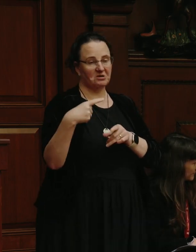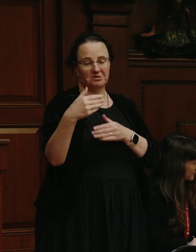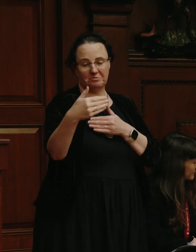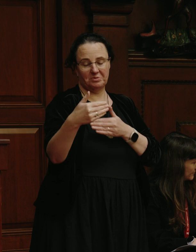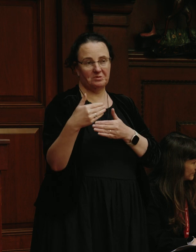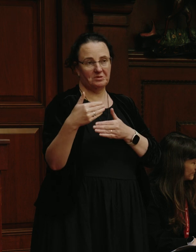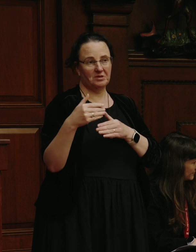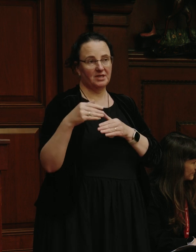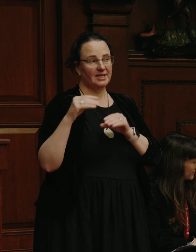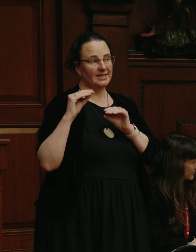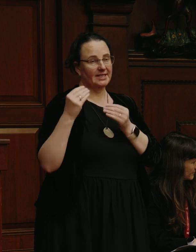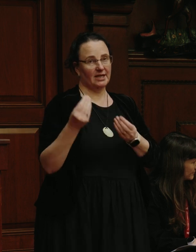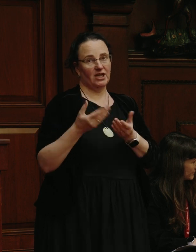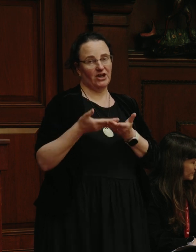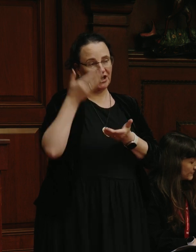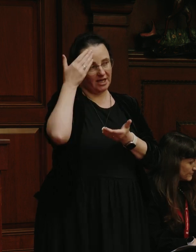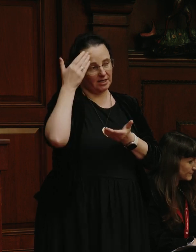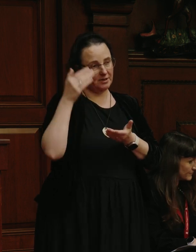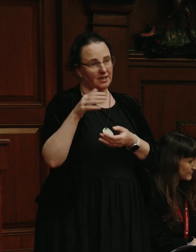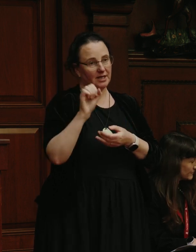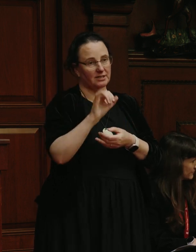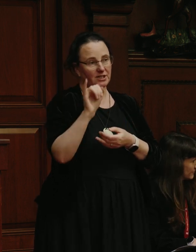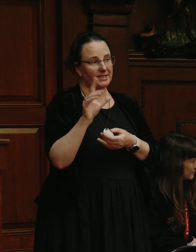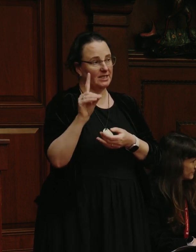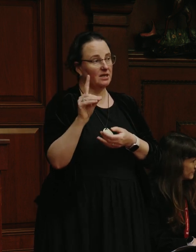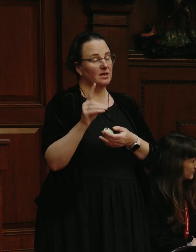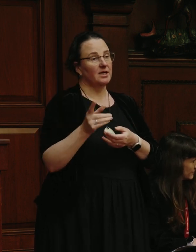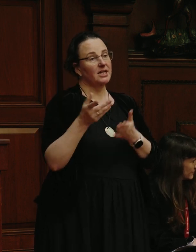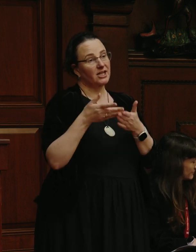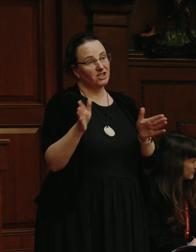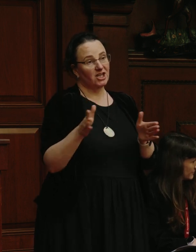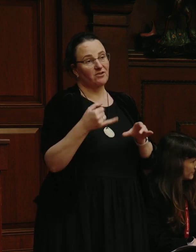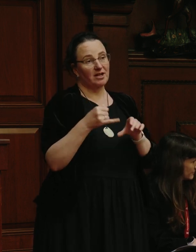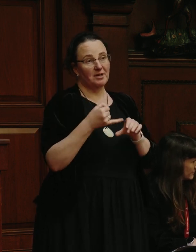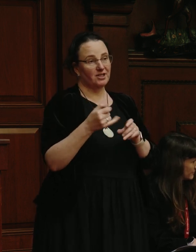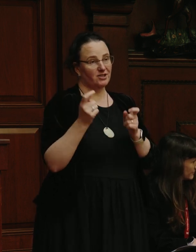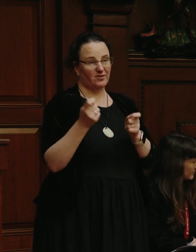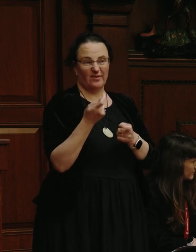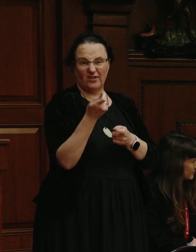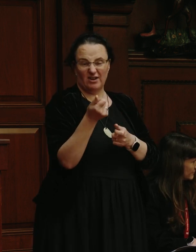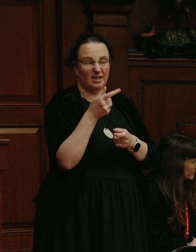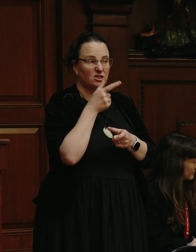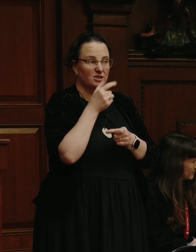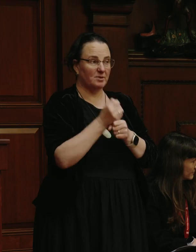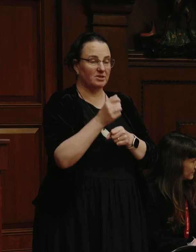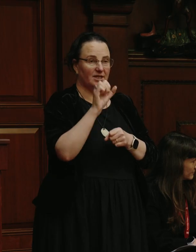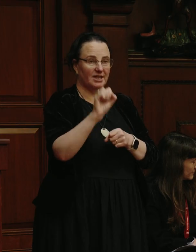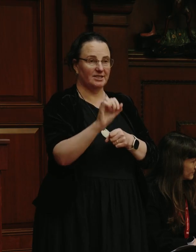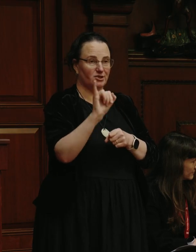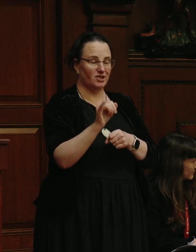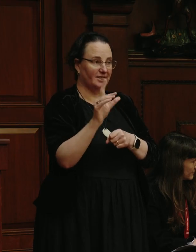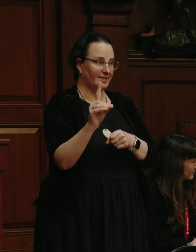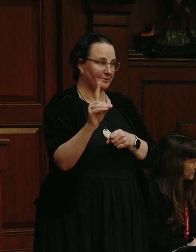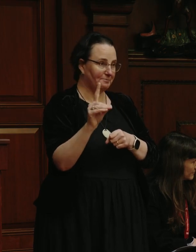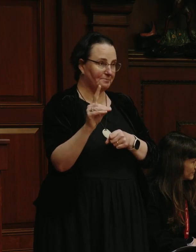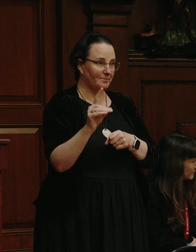or teaching point really when I was doing my medical training, my general medical training. I'm kind of hoping that as